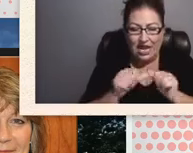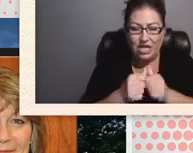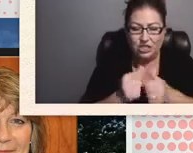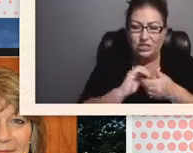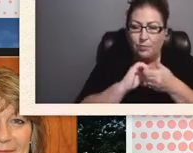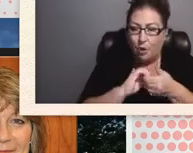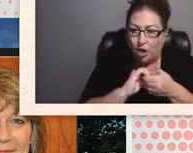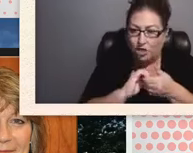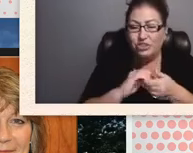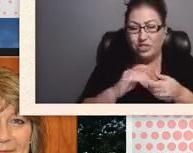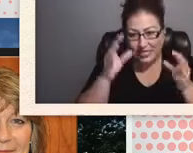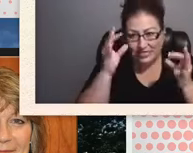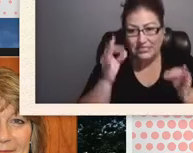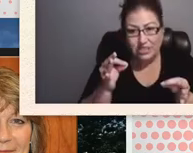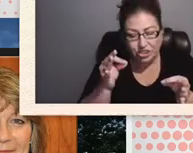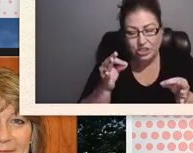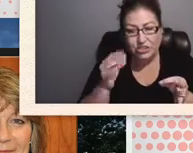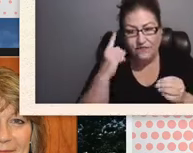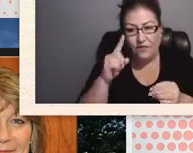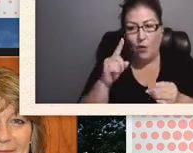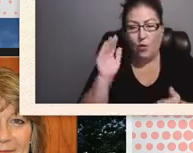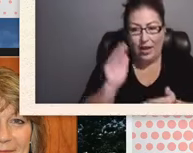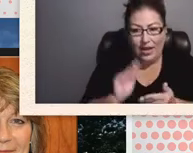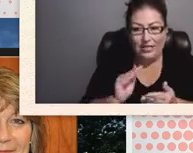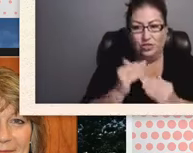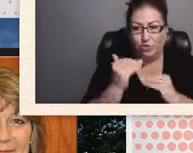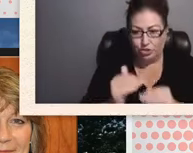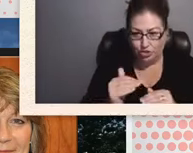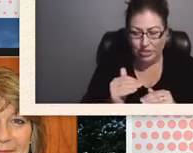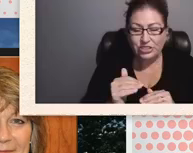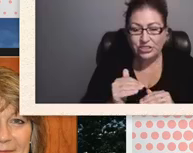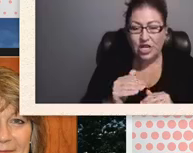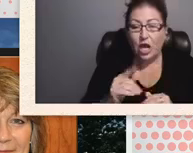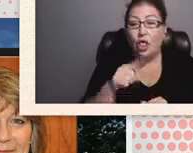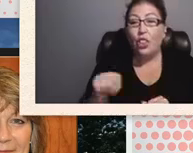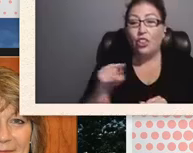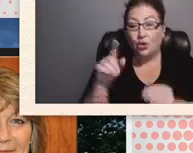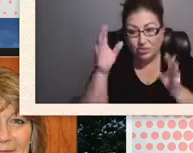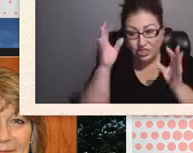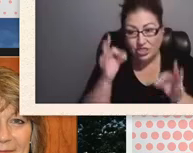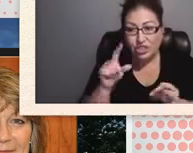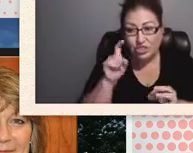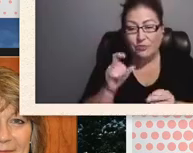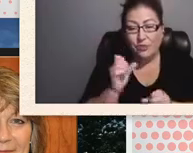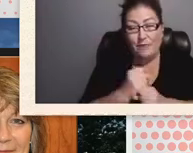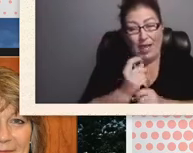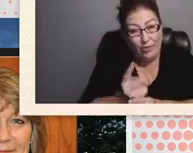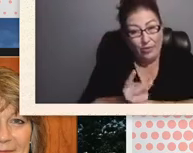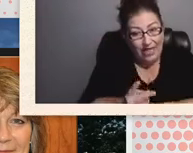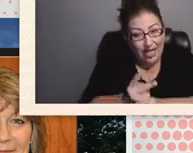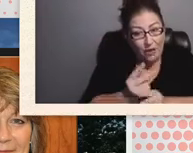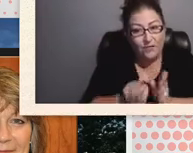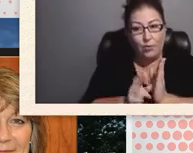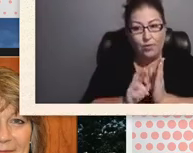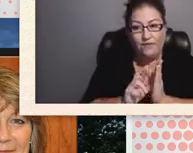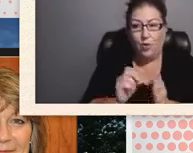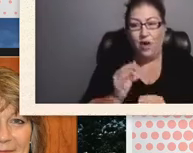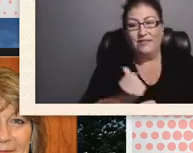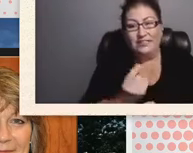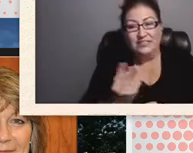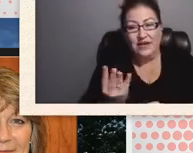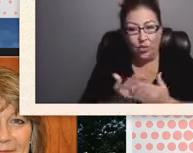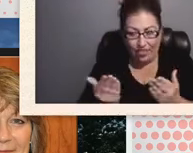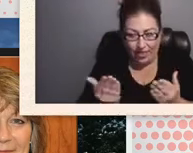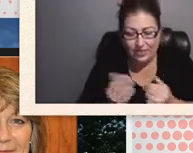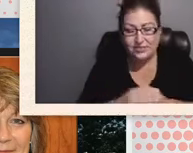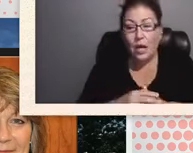are made on relaxing restrictions. These decisions should be made with careful review of a number of factors. And because